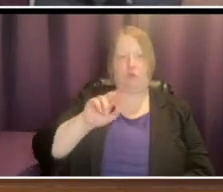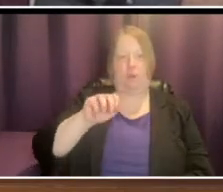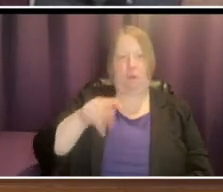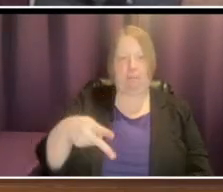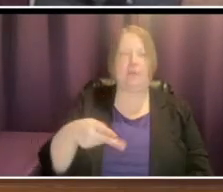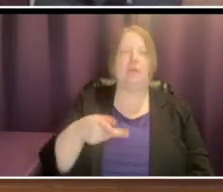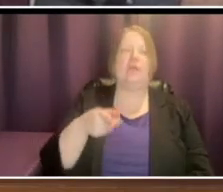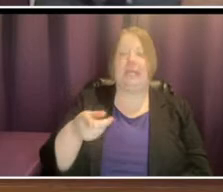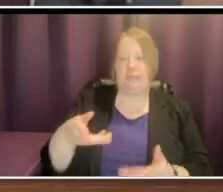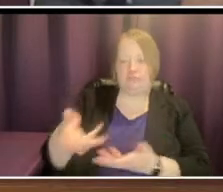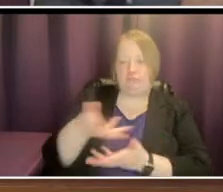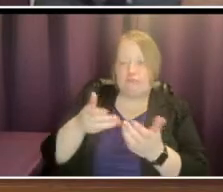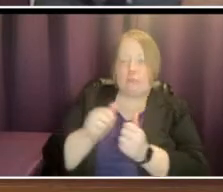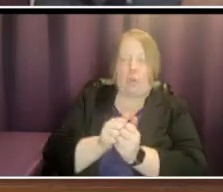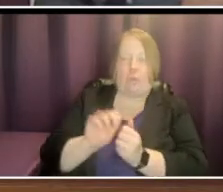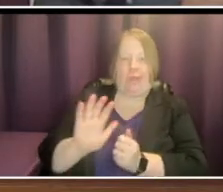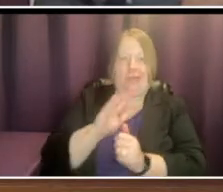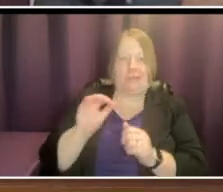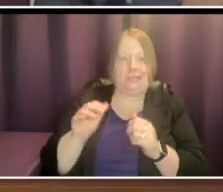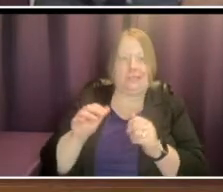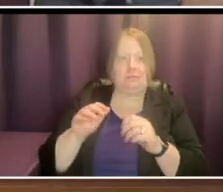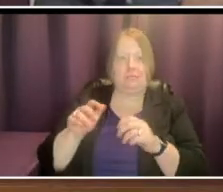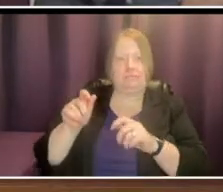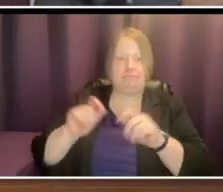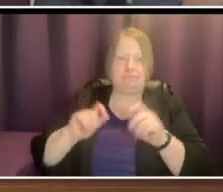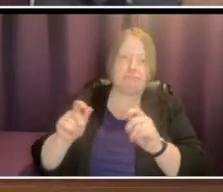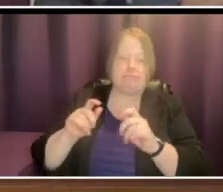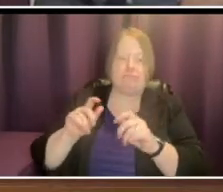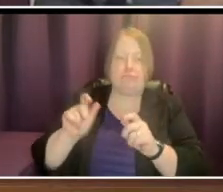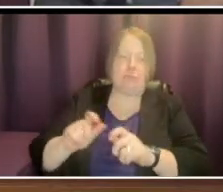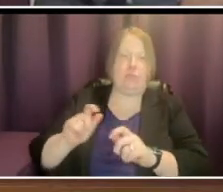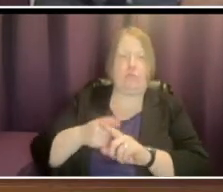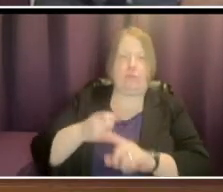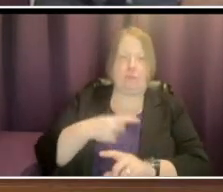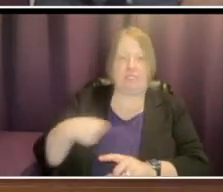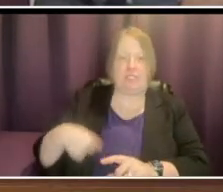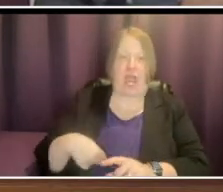his associates from China and said this.